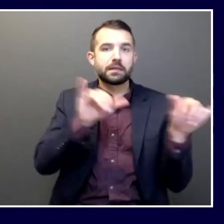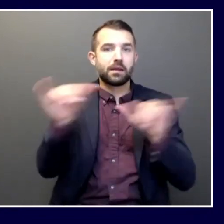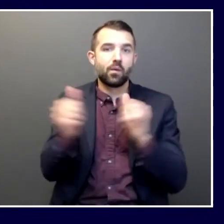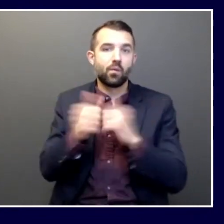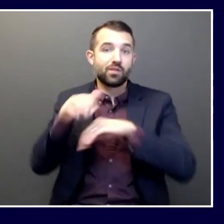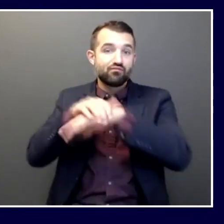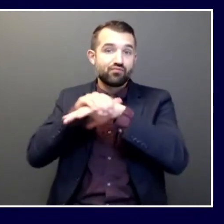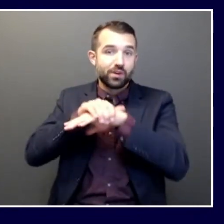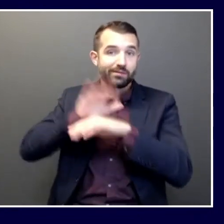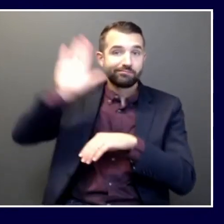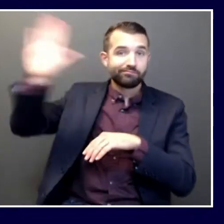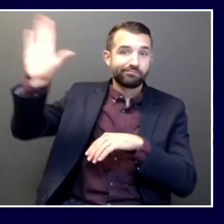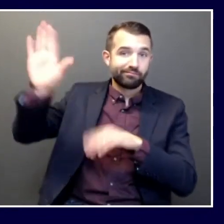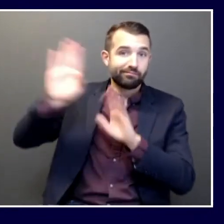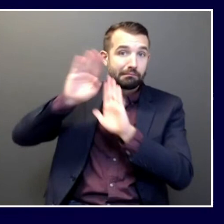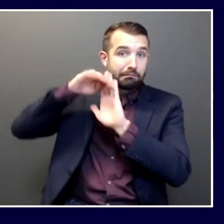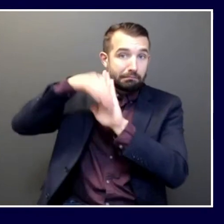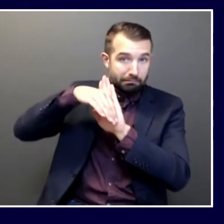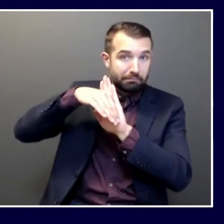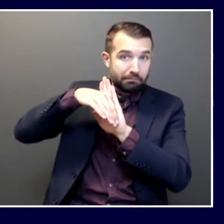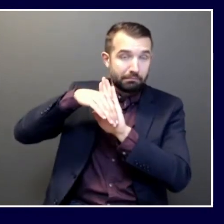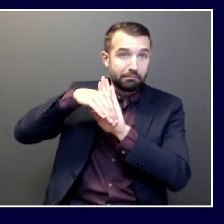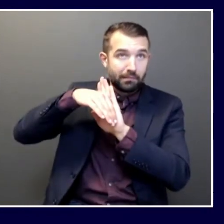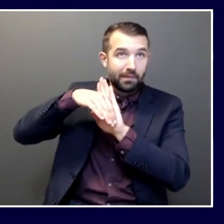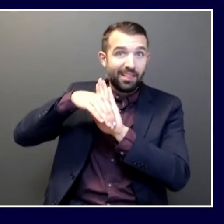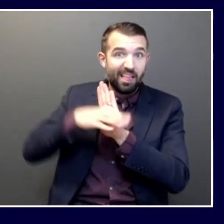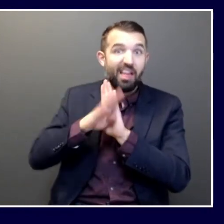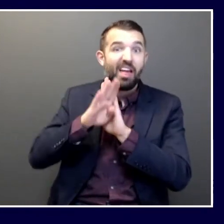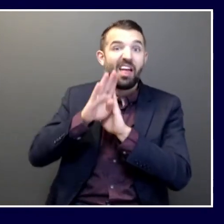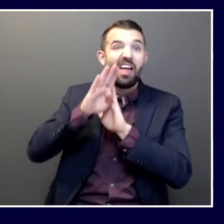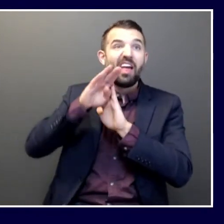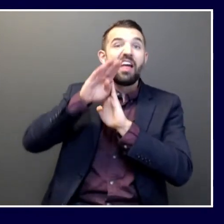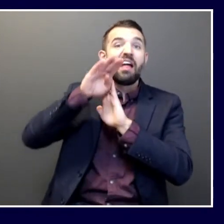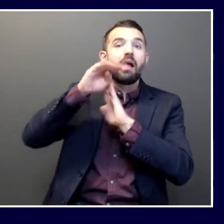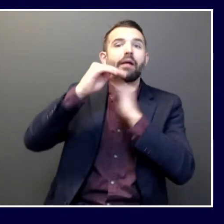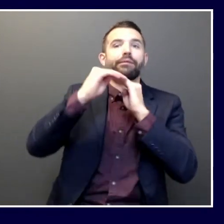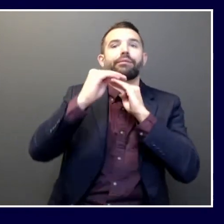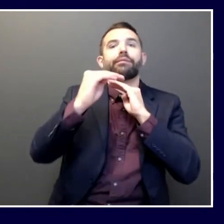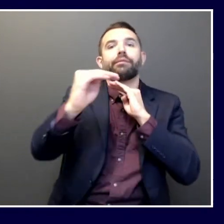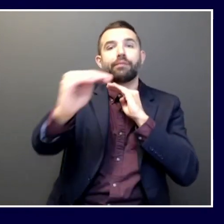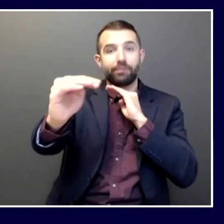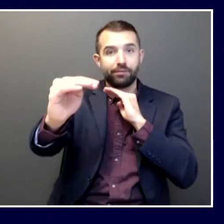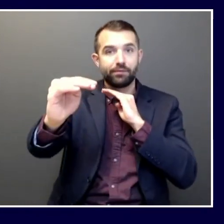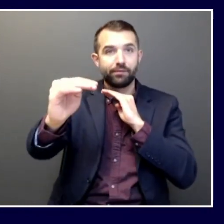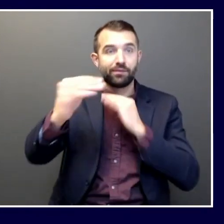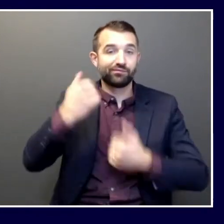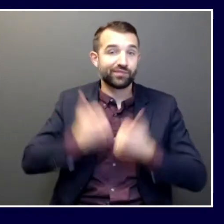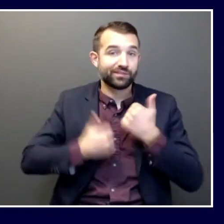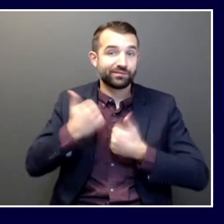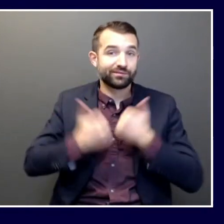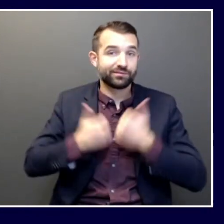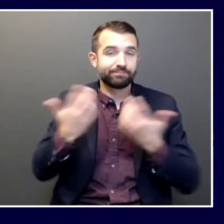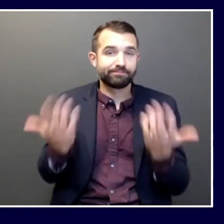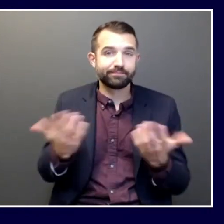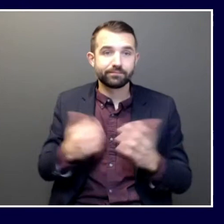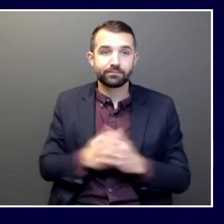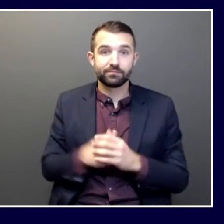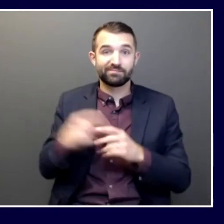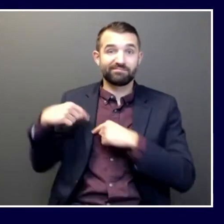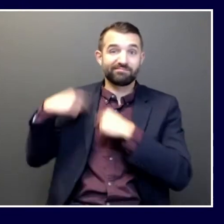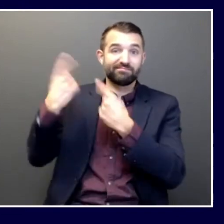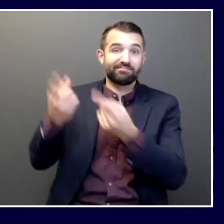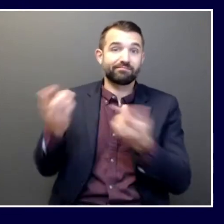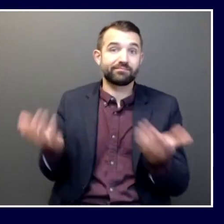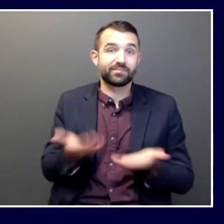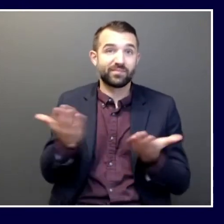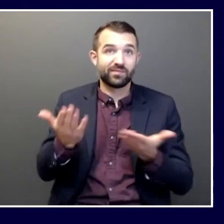that time, existed at a high plateau of cases. And what we've seen over the past few weeks is that although we've pulled off of